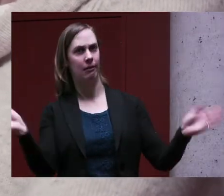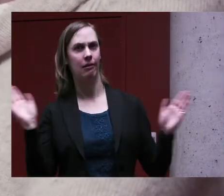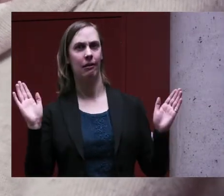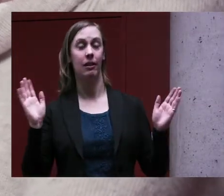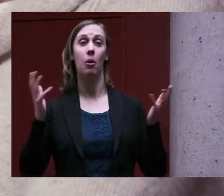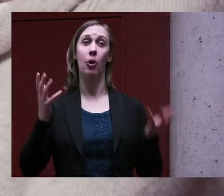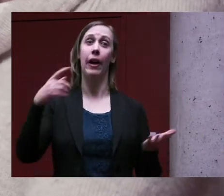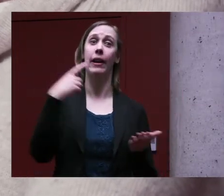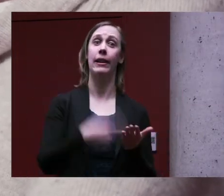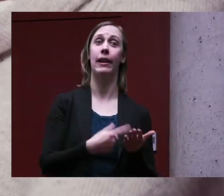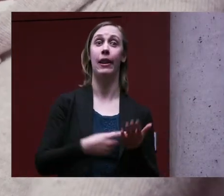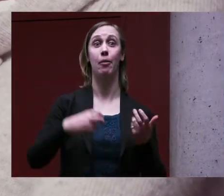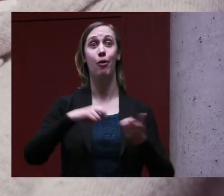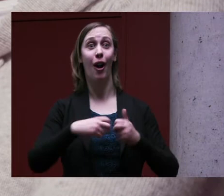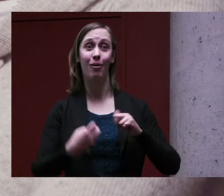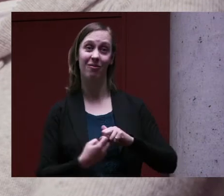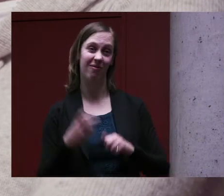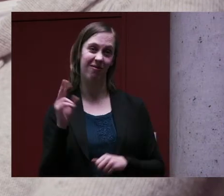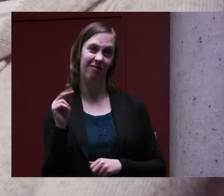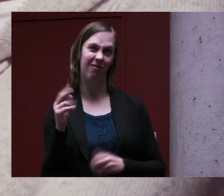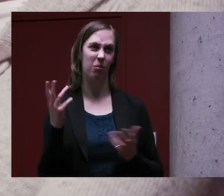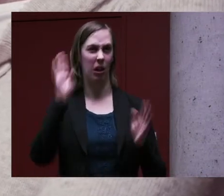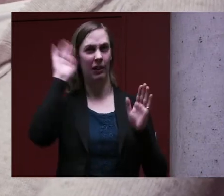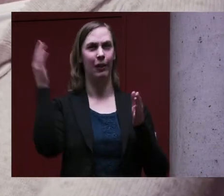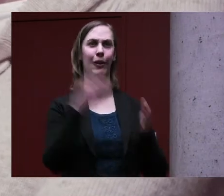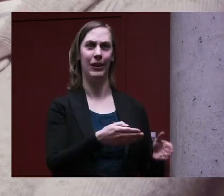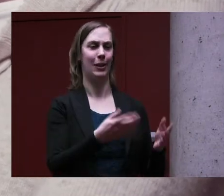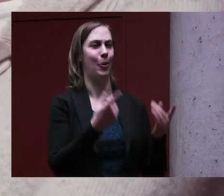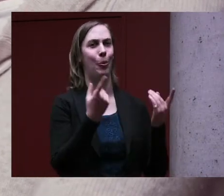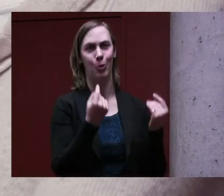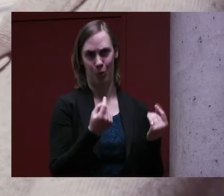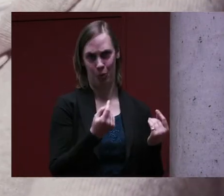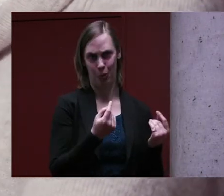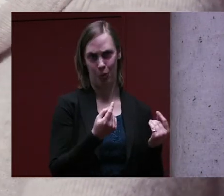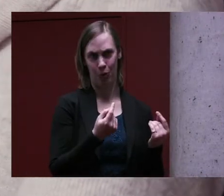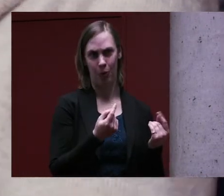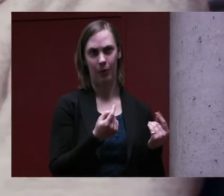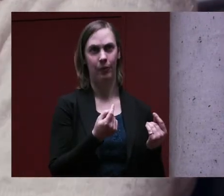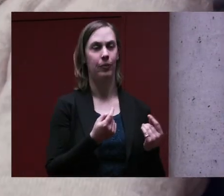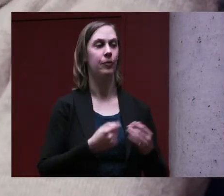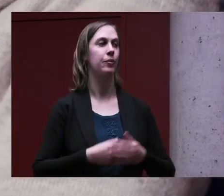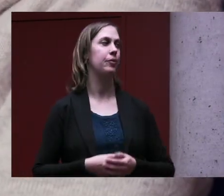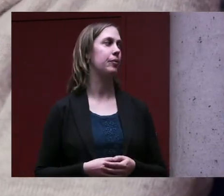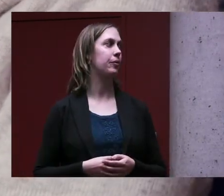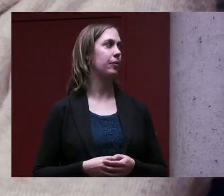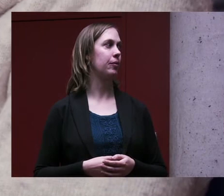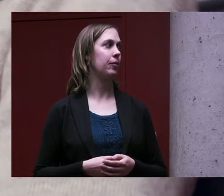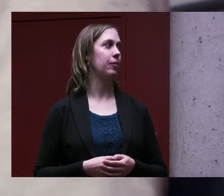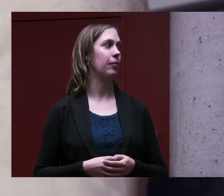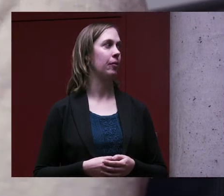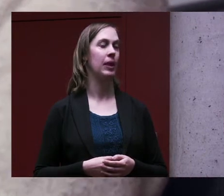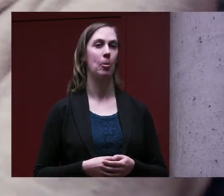than problems for those of us who have to live in facilities. Sorry, little